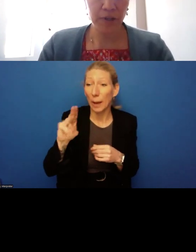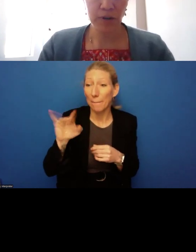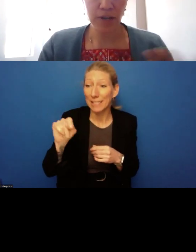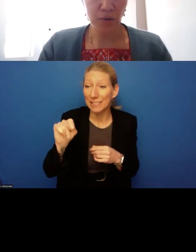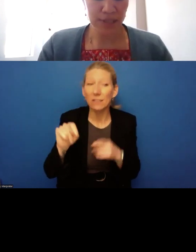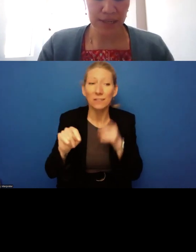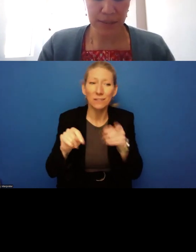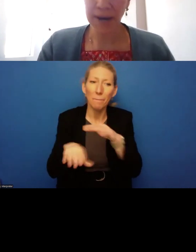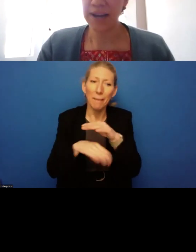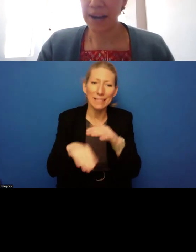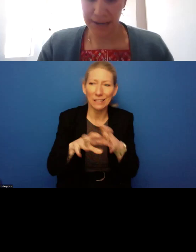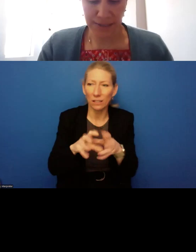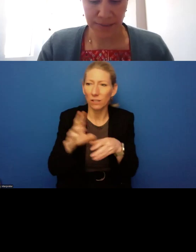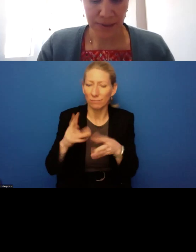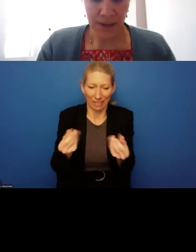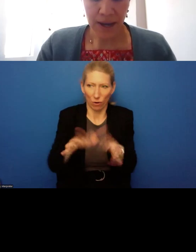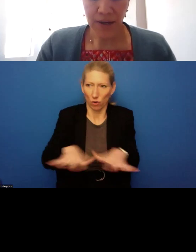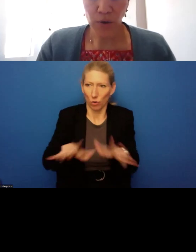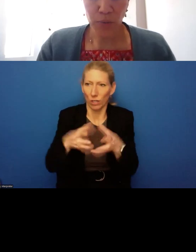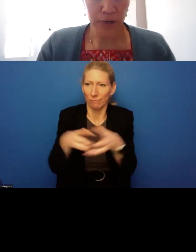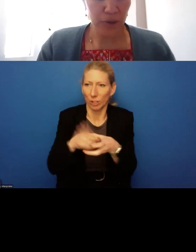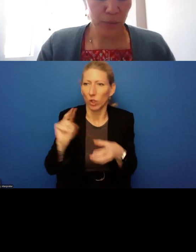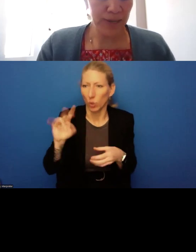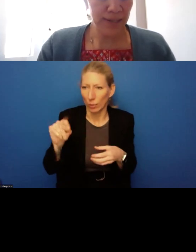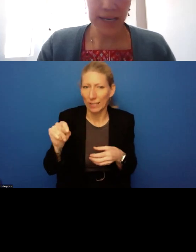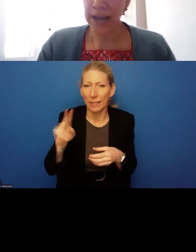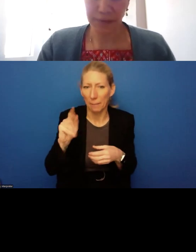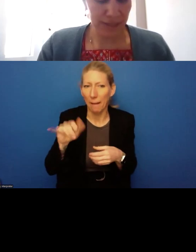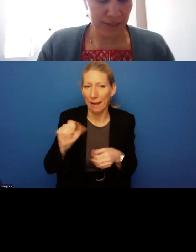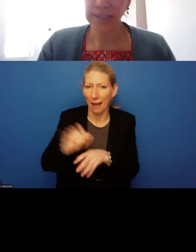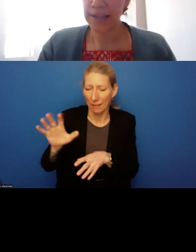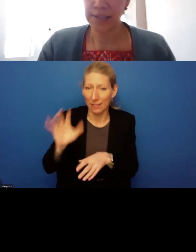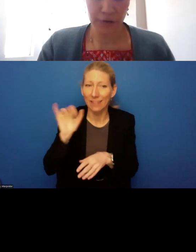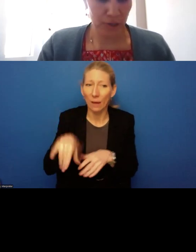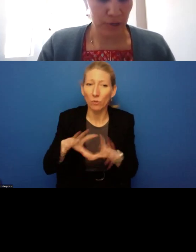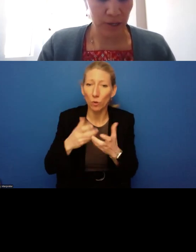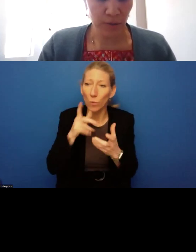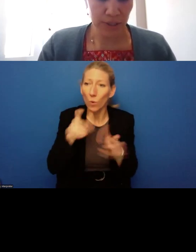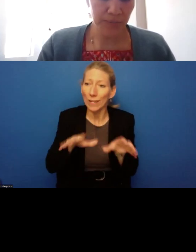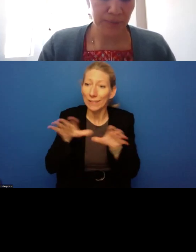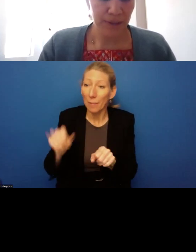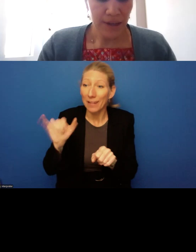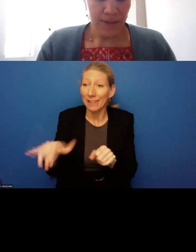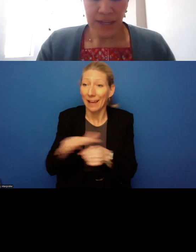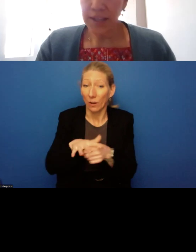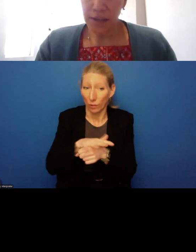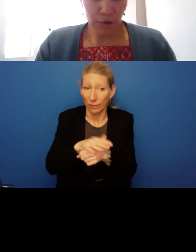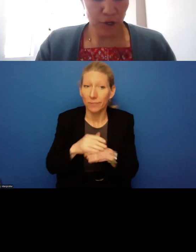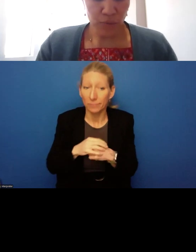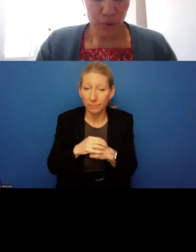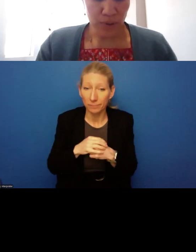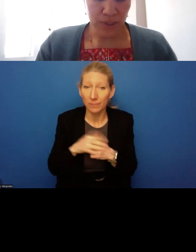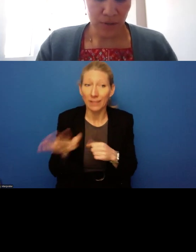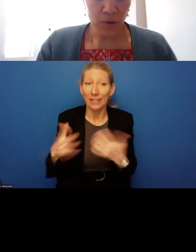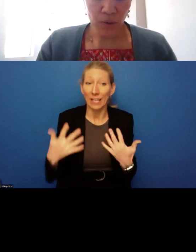basic territorial unit in the Maya highlands and a corporate group that inhabited that territorial unit. The